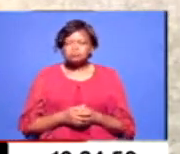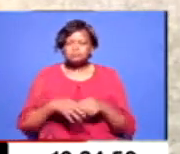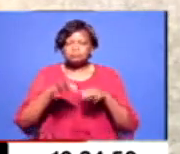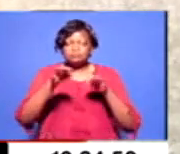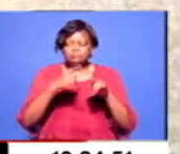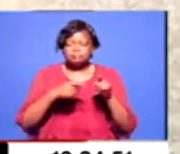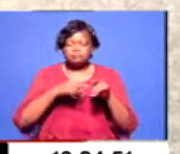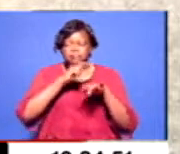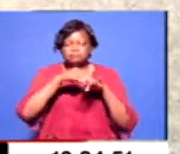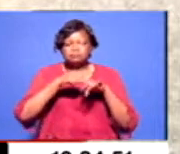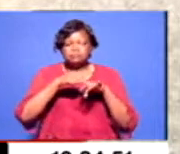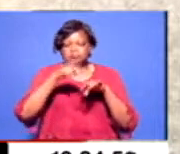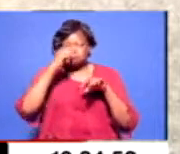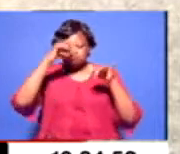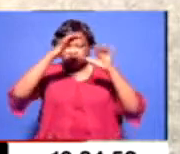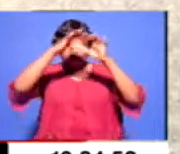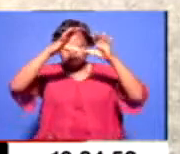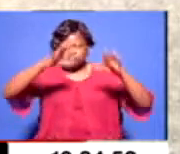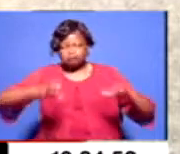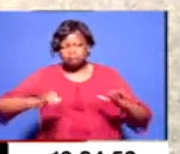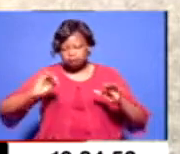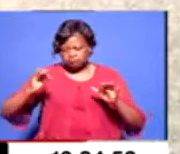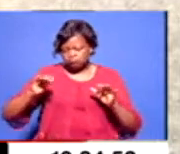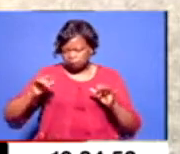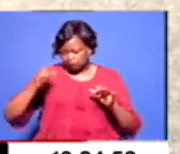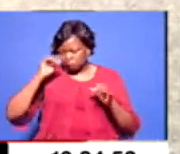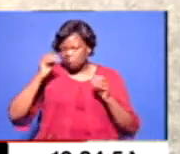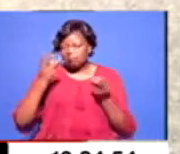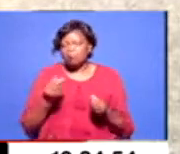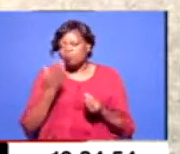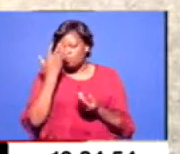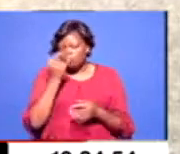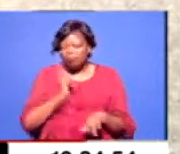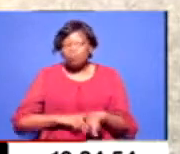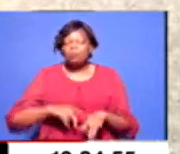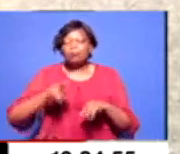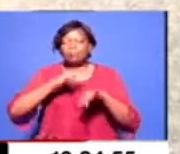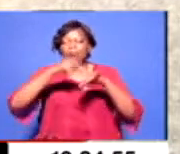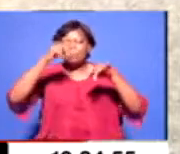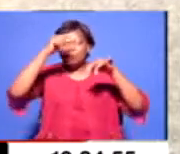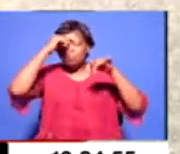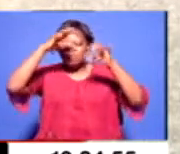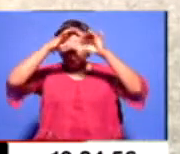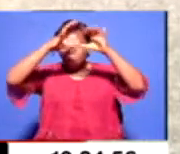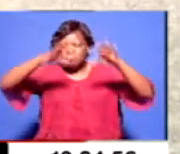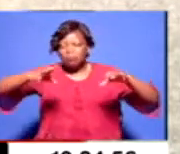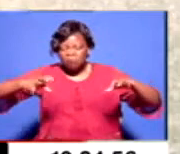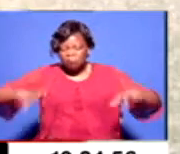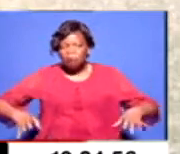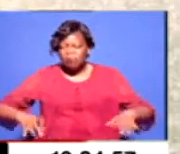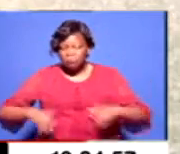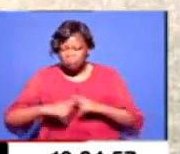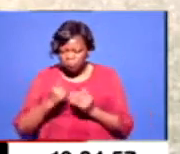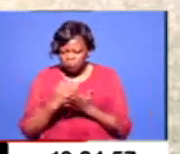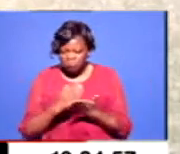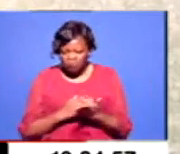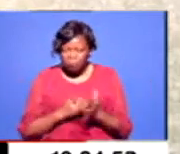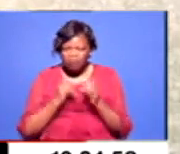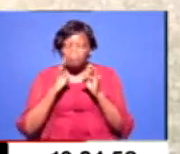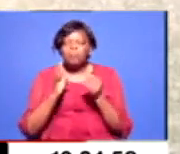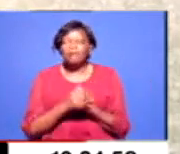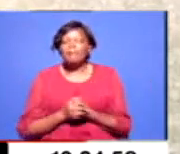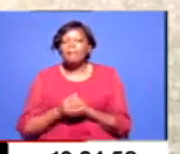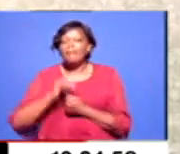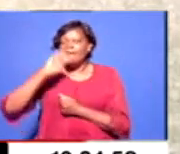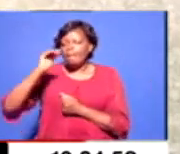the county government, I think it can be easy, because the moment the national government starts this program, if the